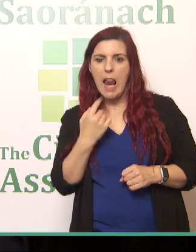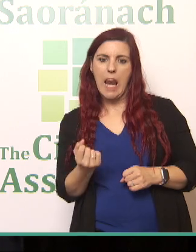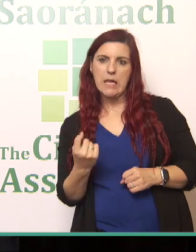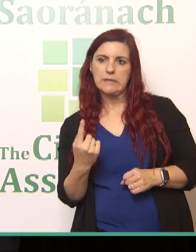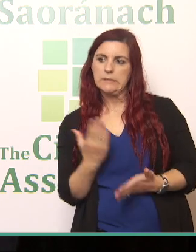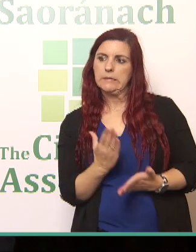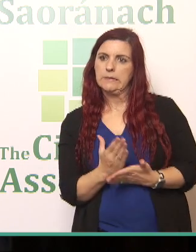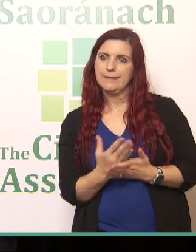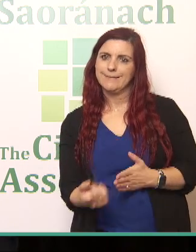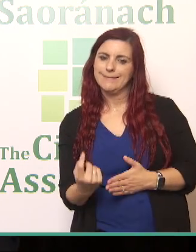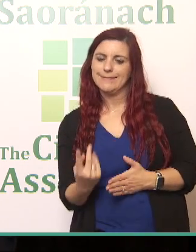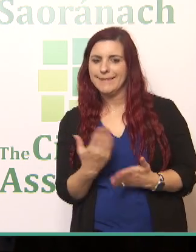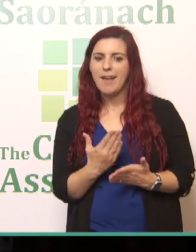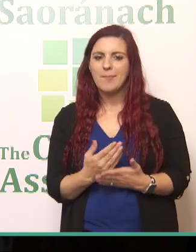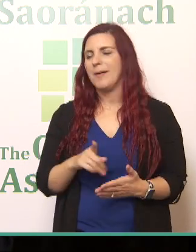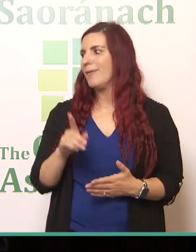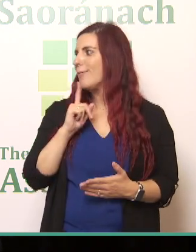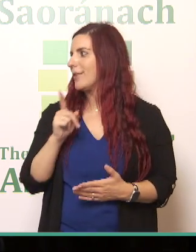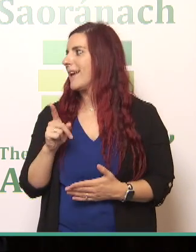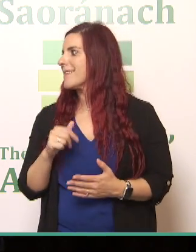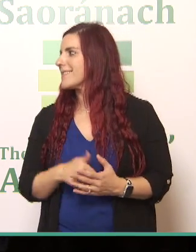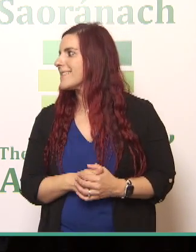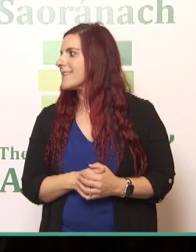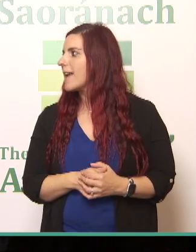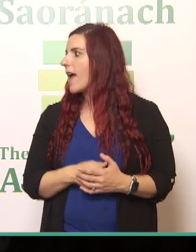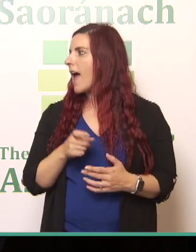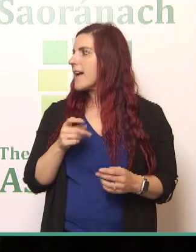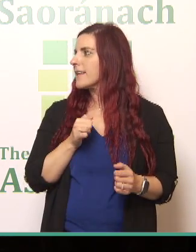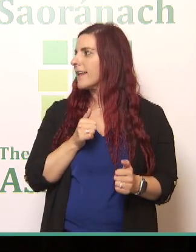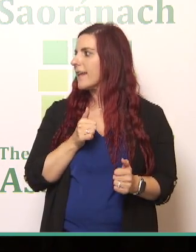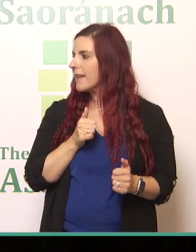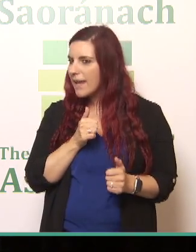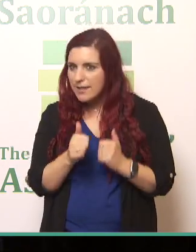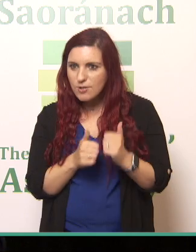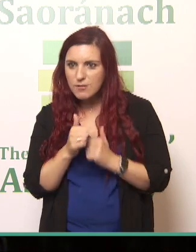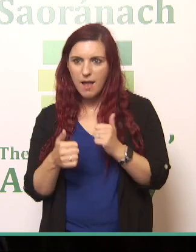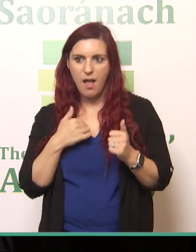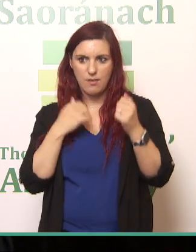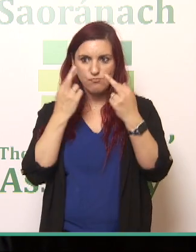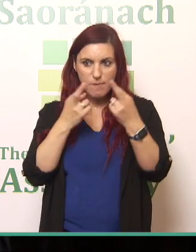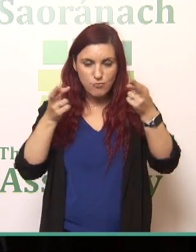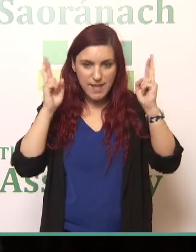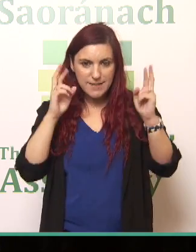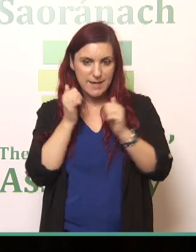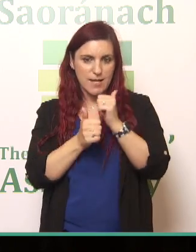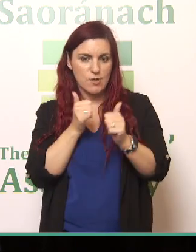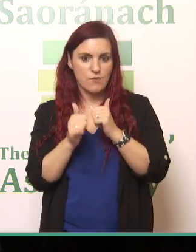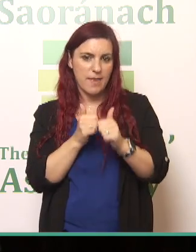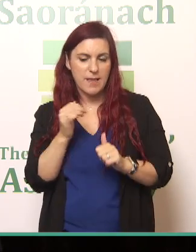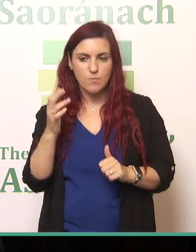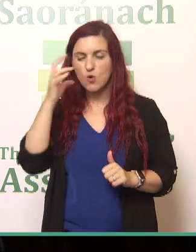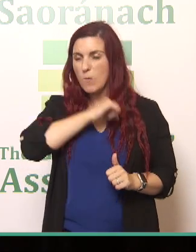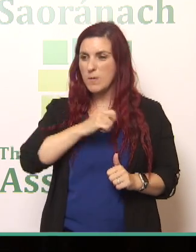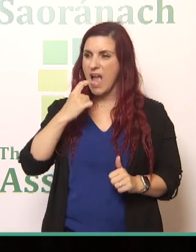know, but certainly, I suppose, as an industry, and I represent an industry that's probably perceived as extremely harmful to the